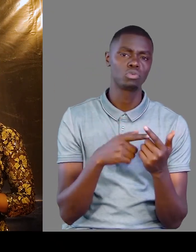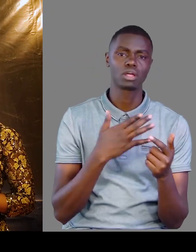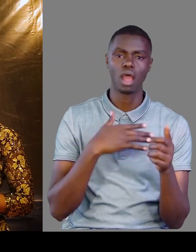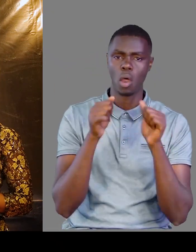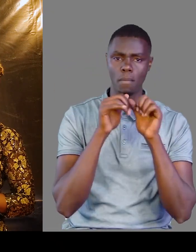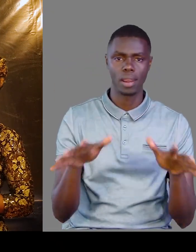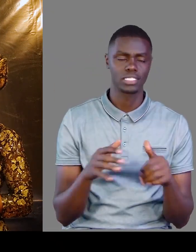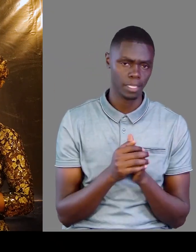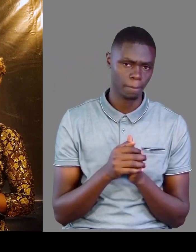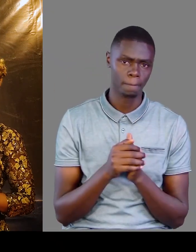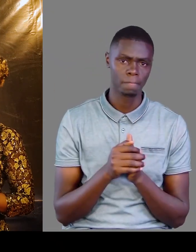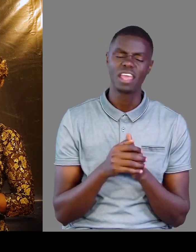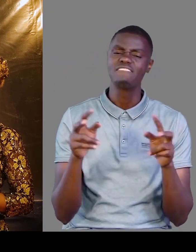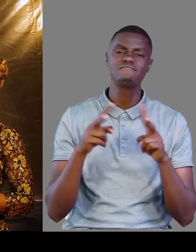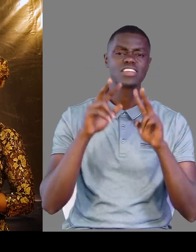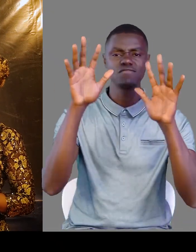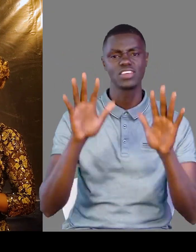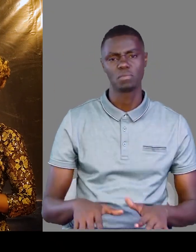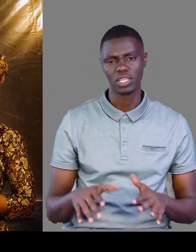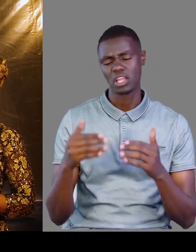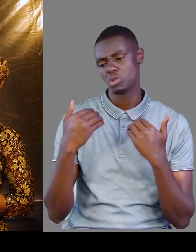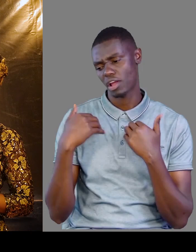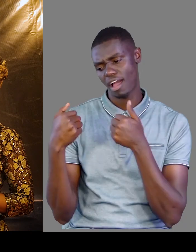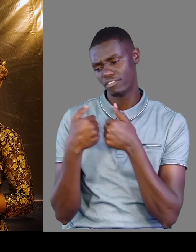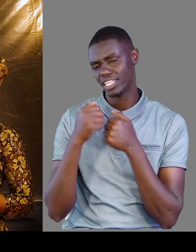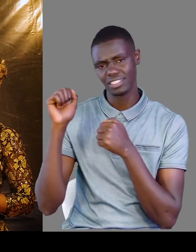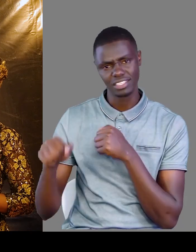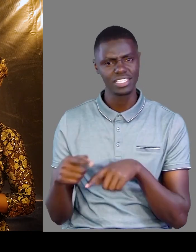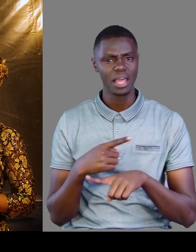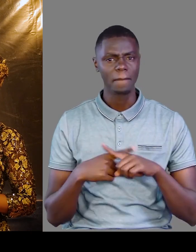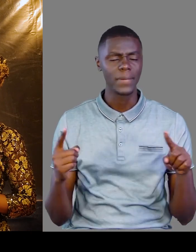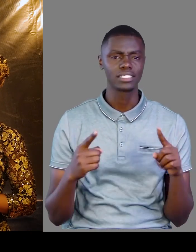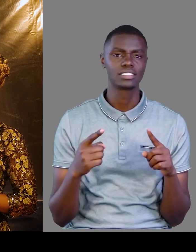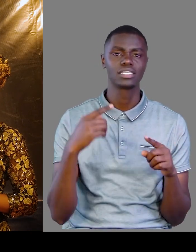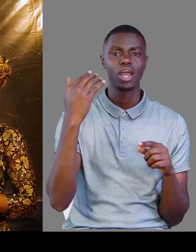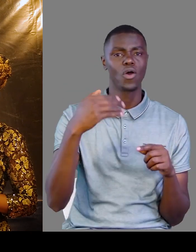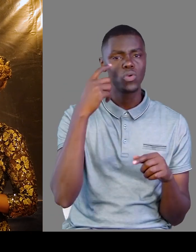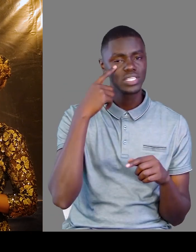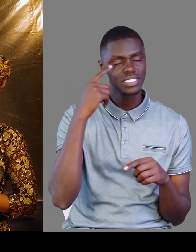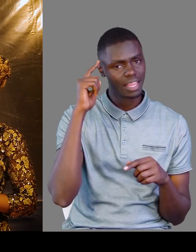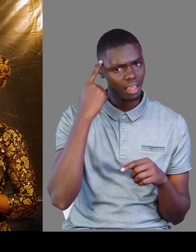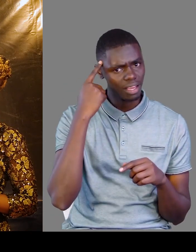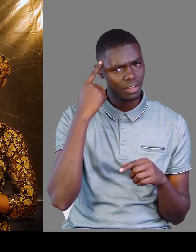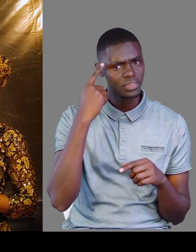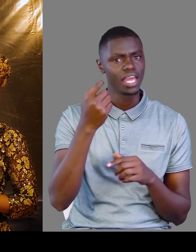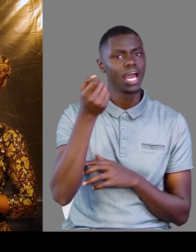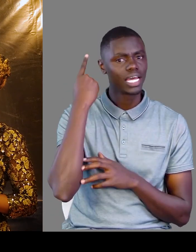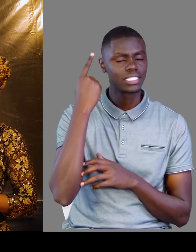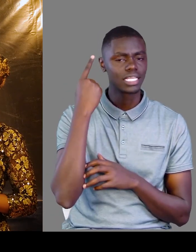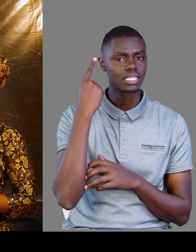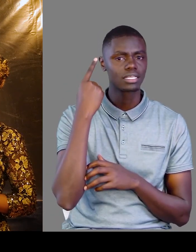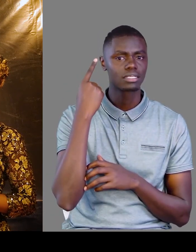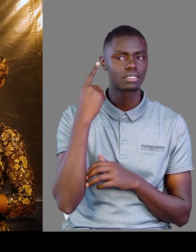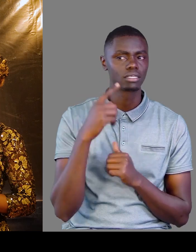blessings. Extremely important. You might have challenges and so on and so forth, but whatever you always think, and whether that thing is very deep, just understanding what counting your blessings